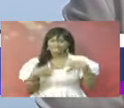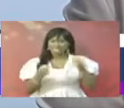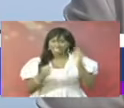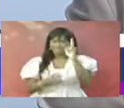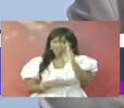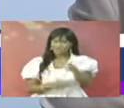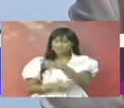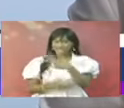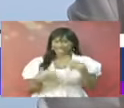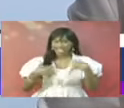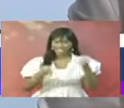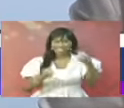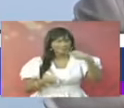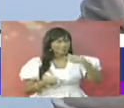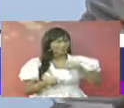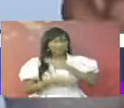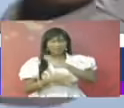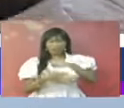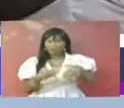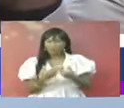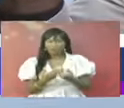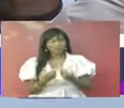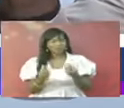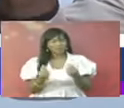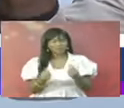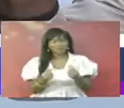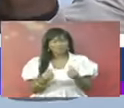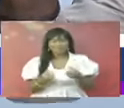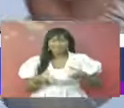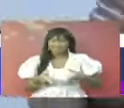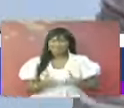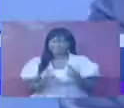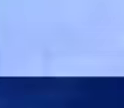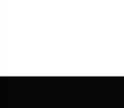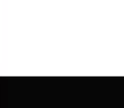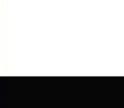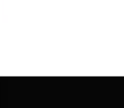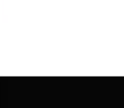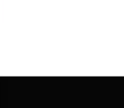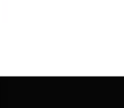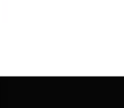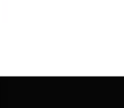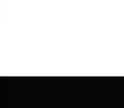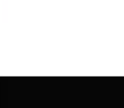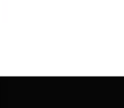me, let's all do our part. Let's vaccinate TNT. Goodbye.